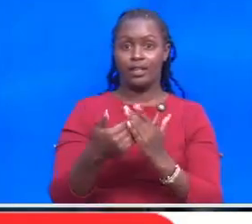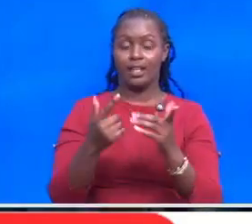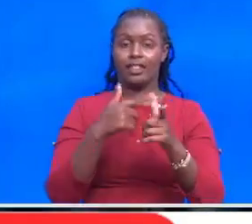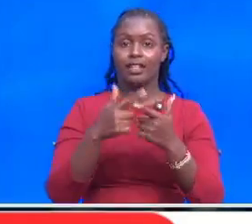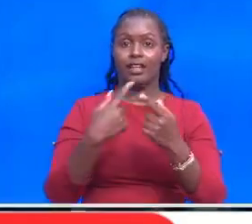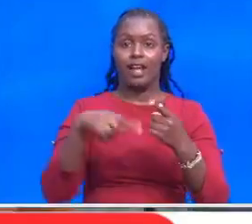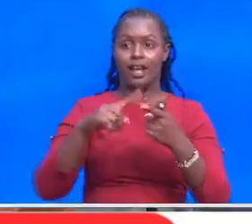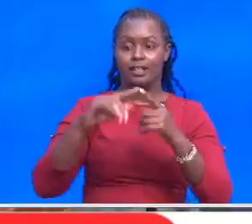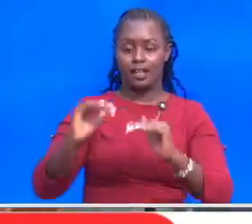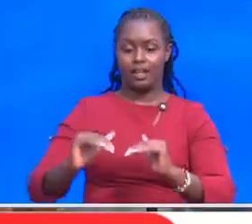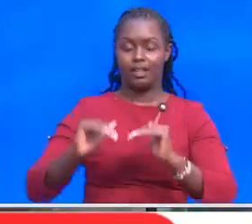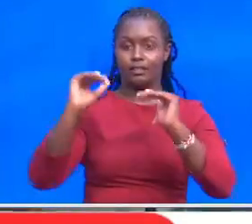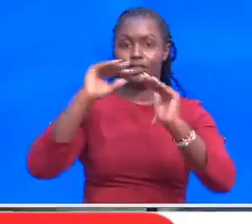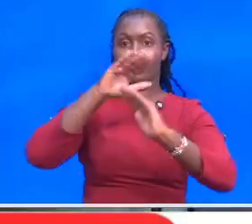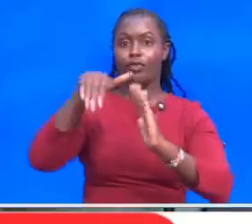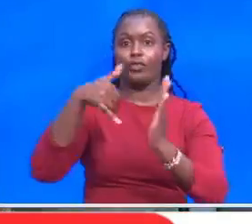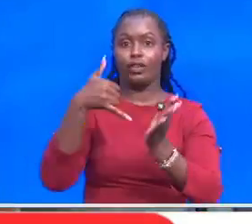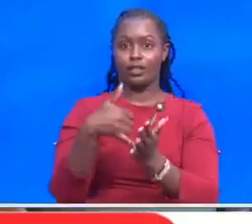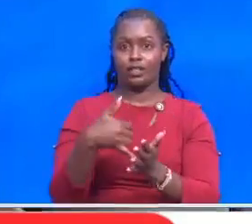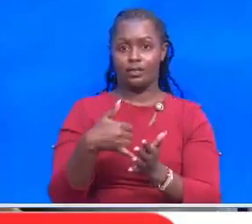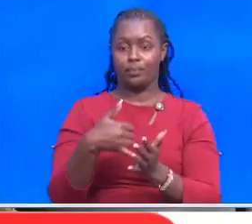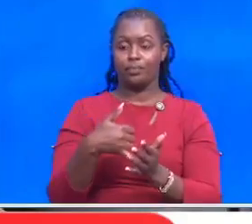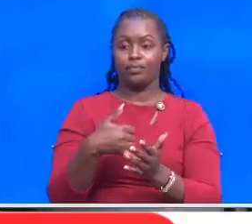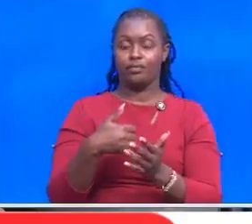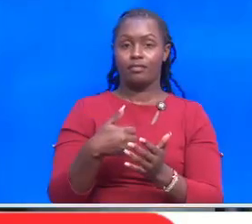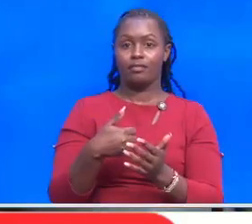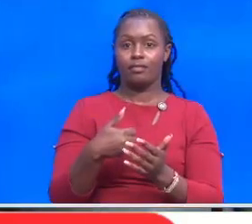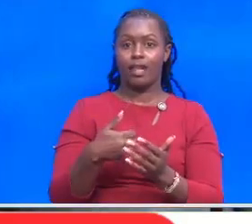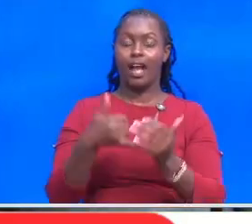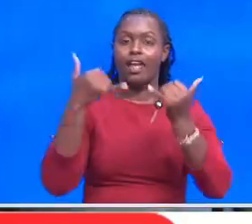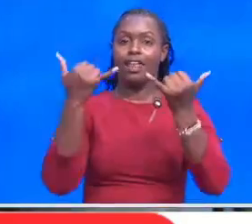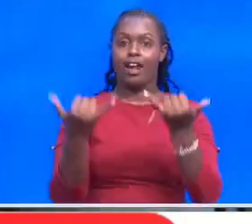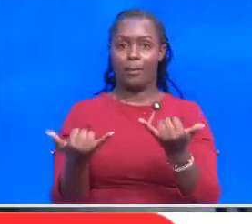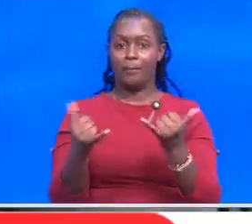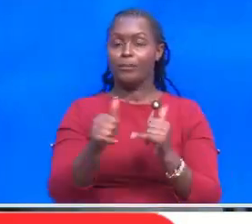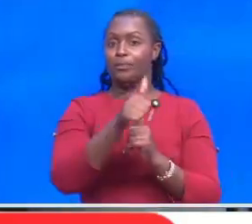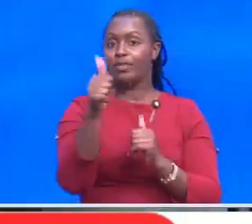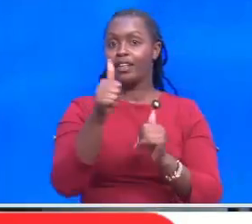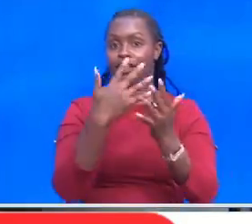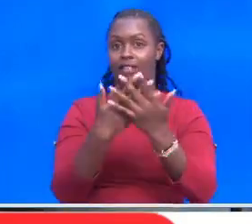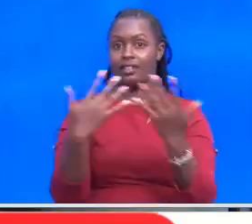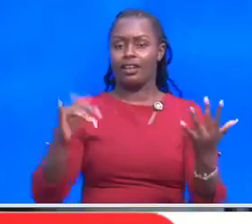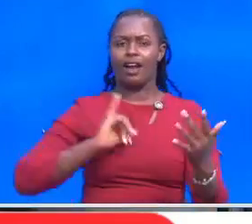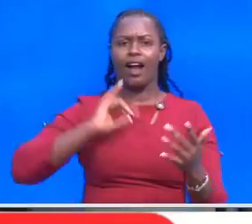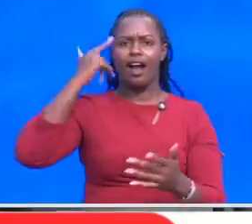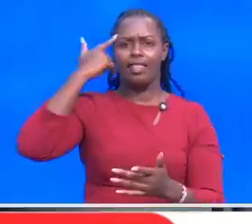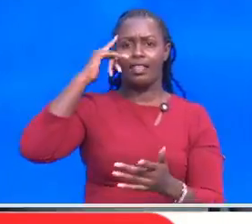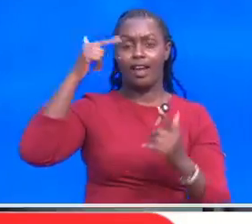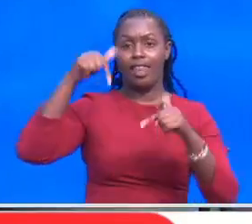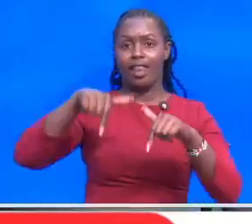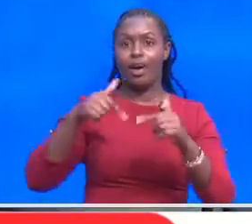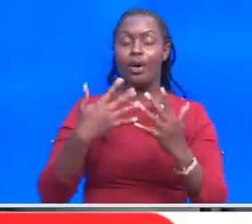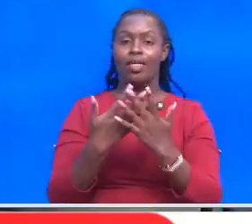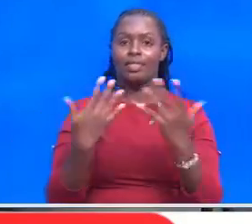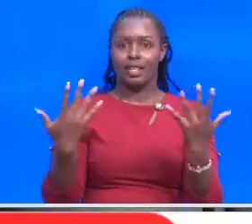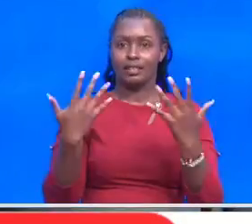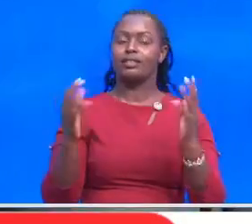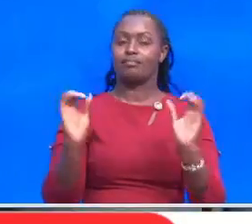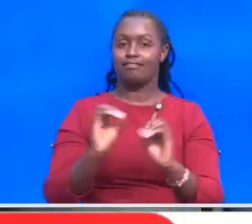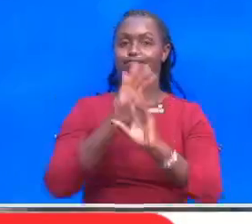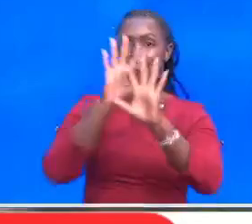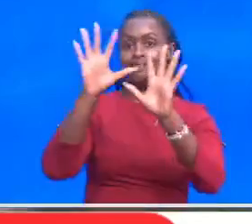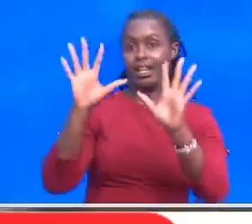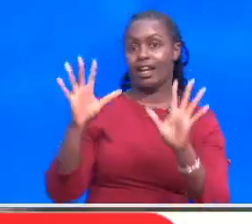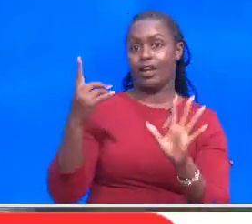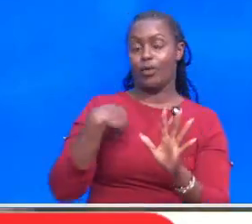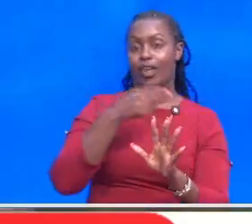lifting of the veil. Really, that's now another subject, but I think now things are in a better